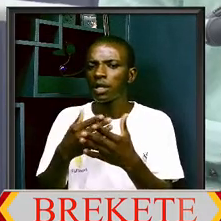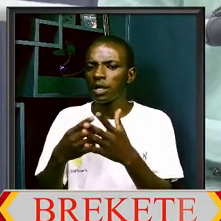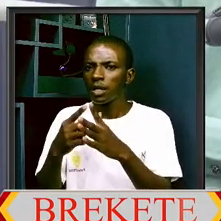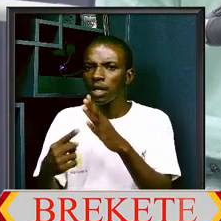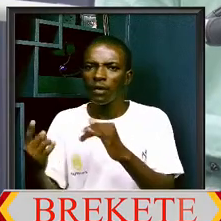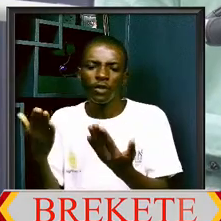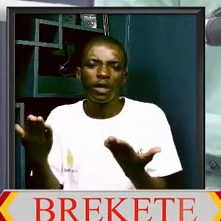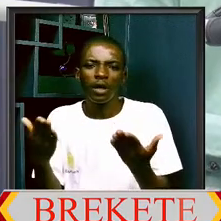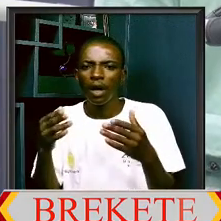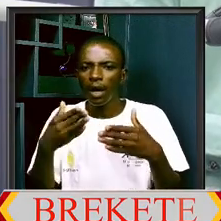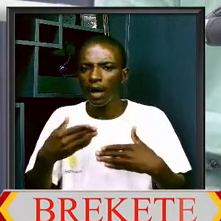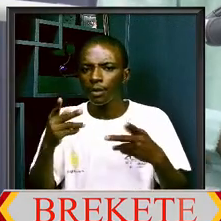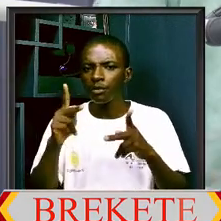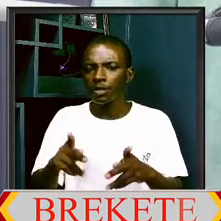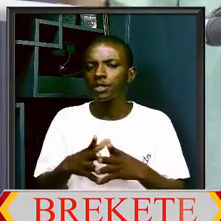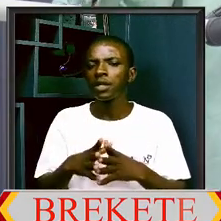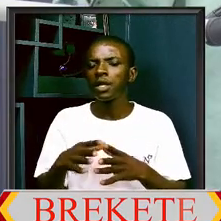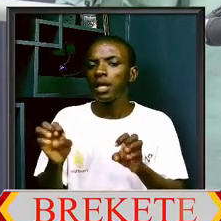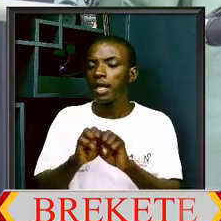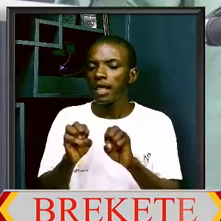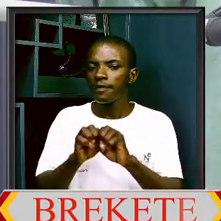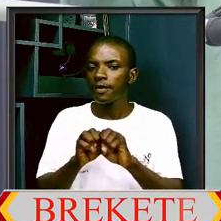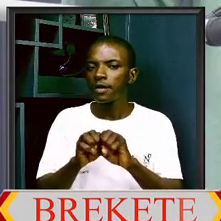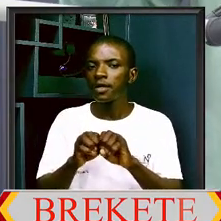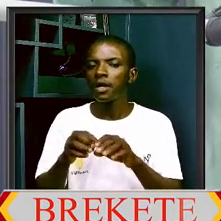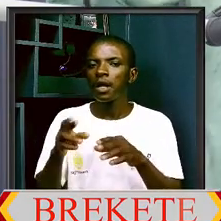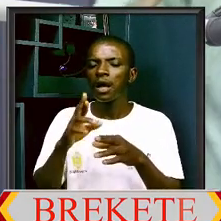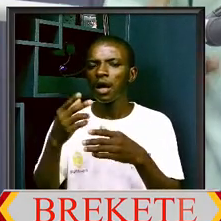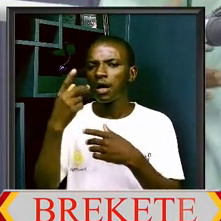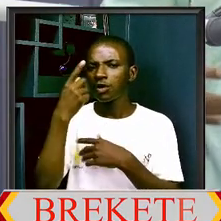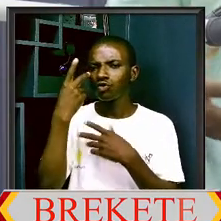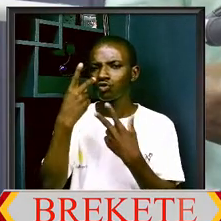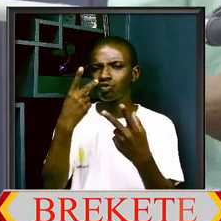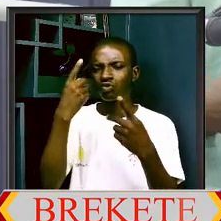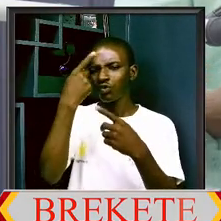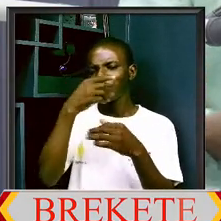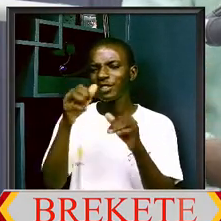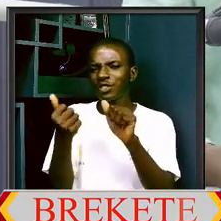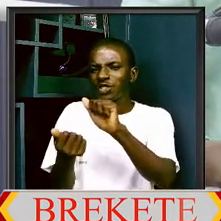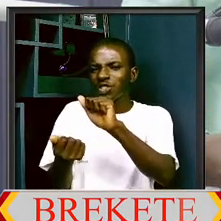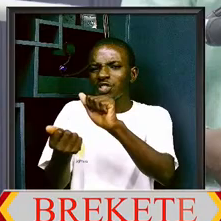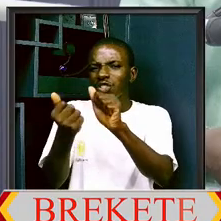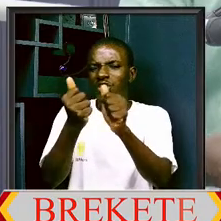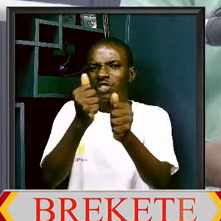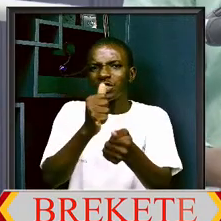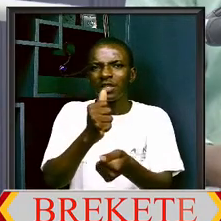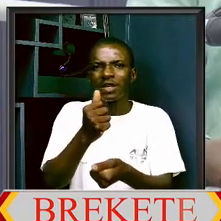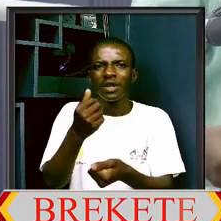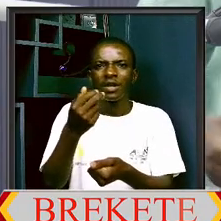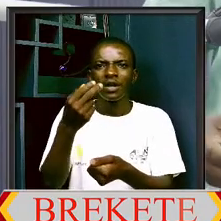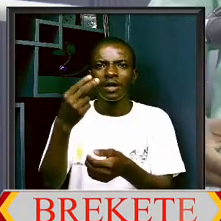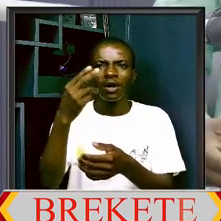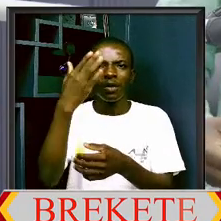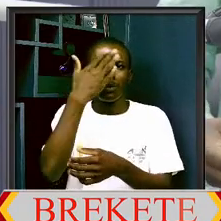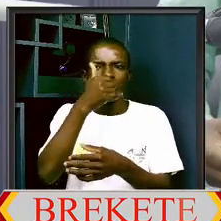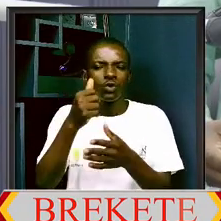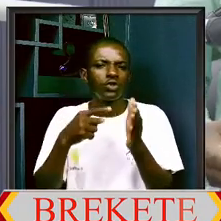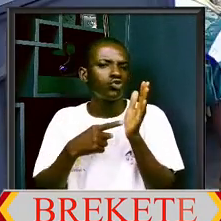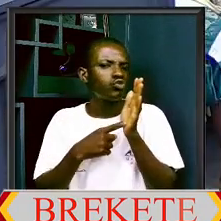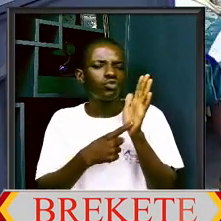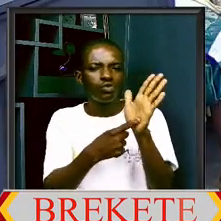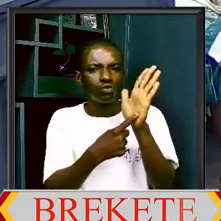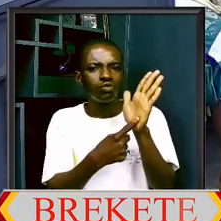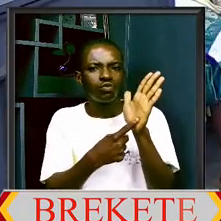very happy person even her looks can't change she she oh her beauty can't show